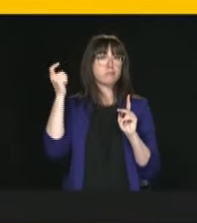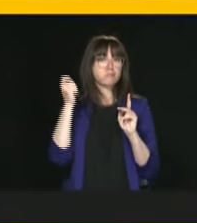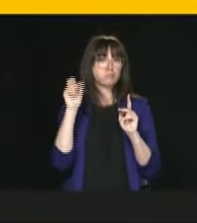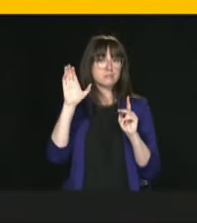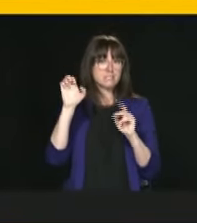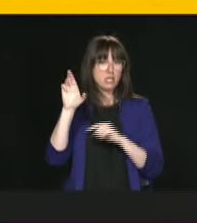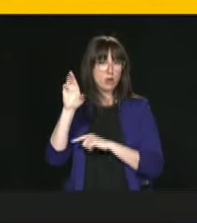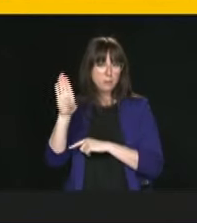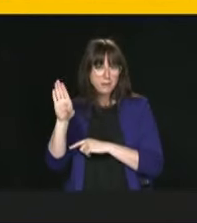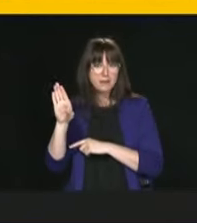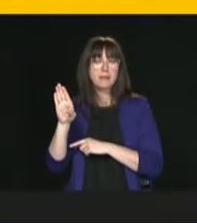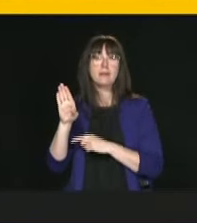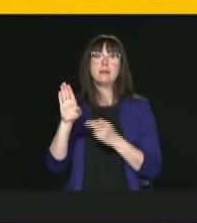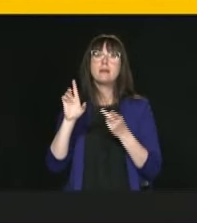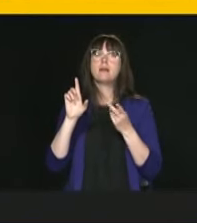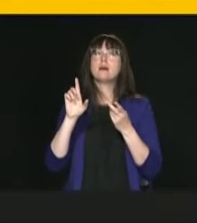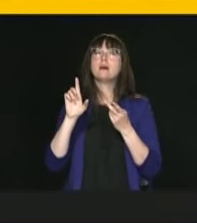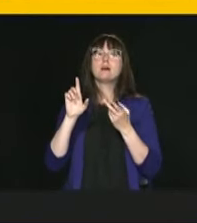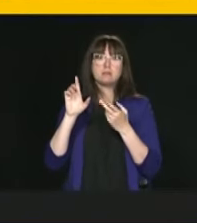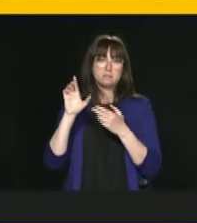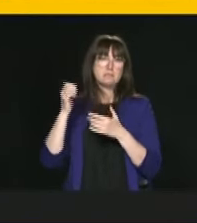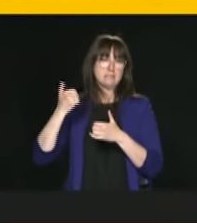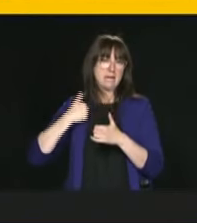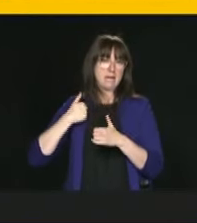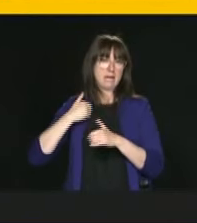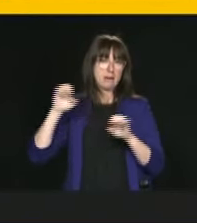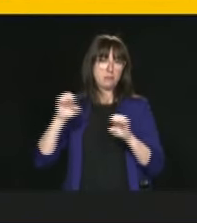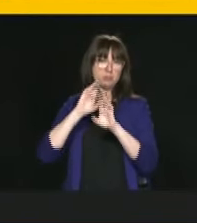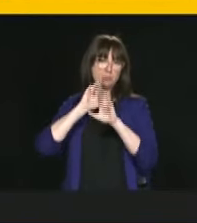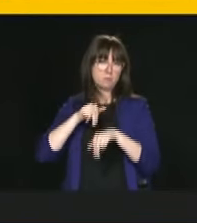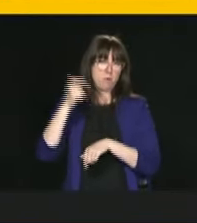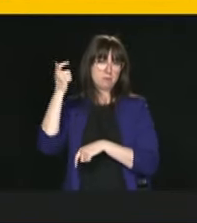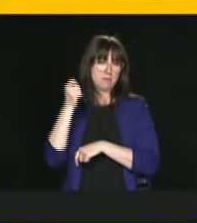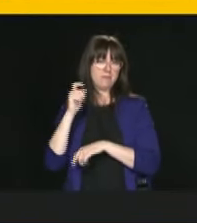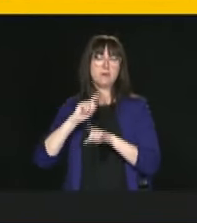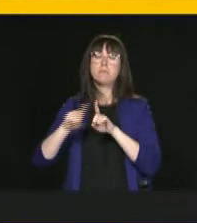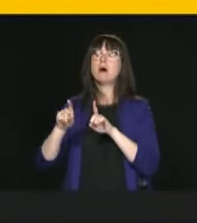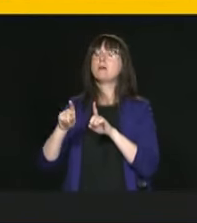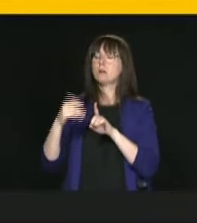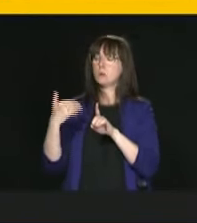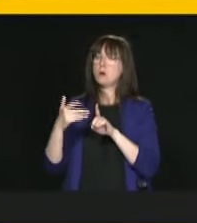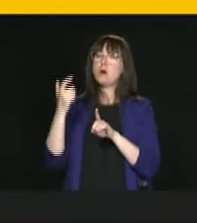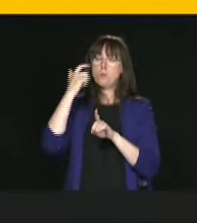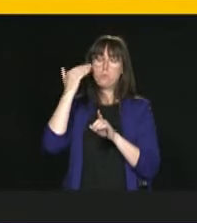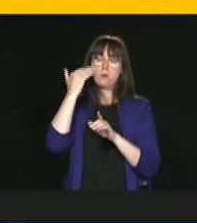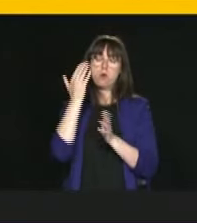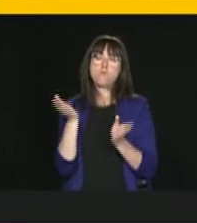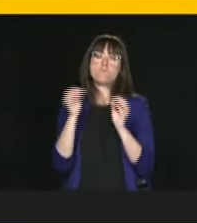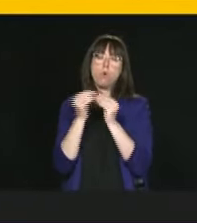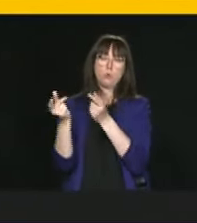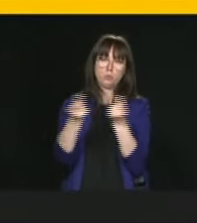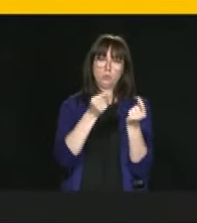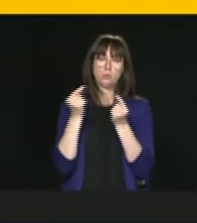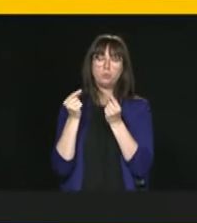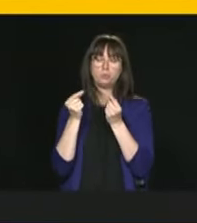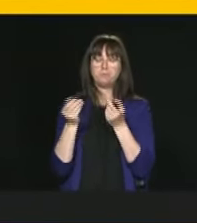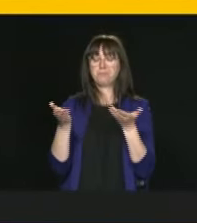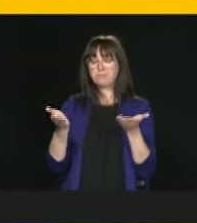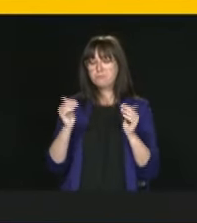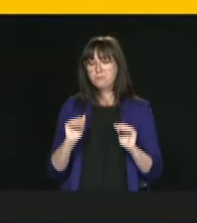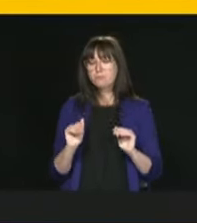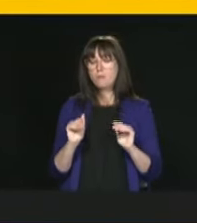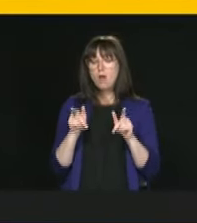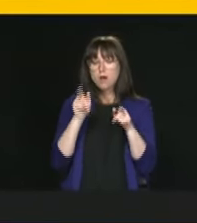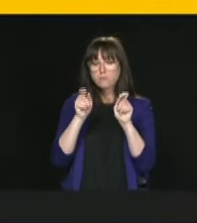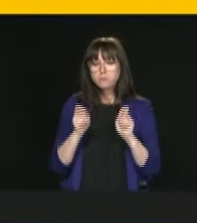CERB, the Canada Emergency Response Benefit, but we've always recognized there is more to do. We made modifications that ensure that